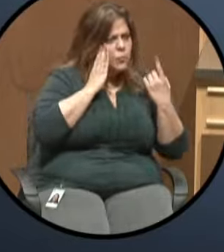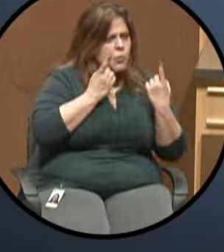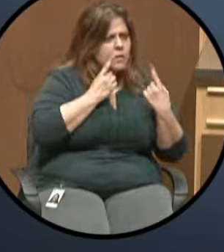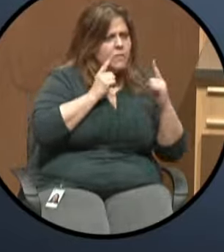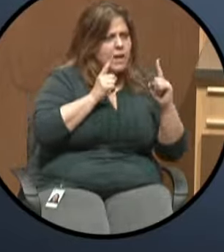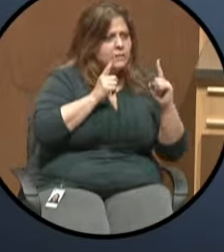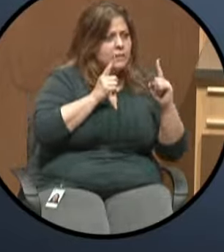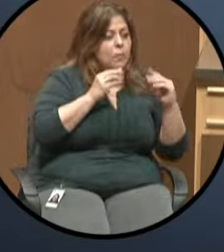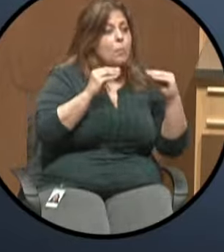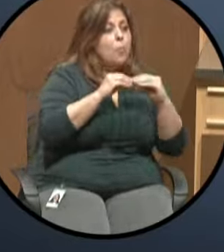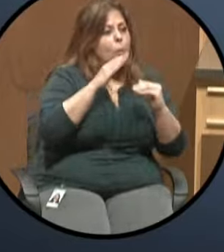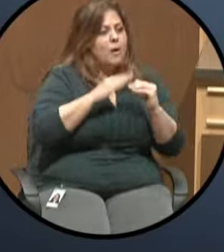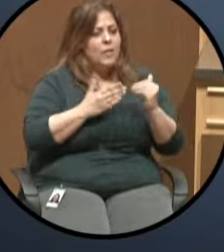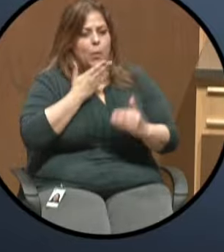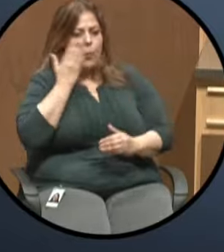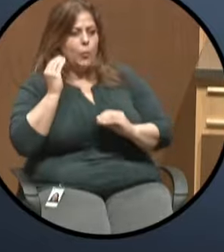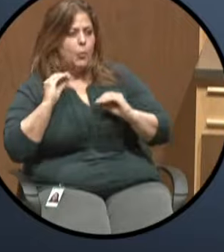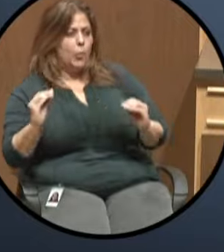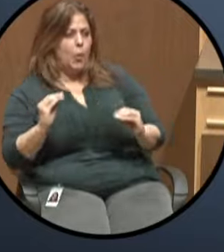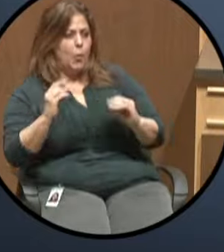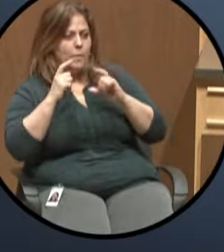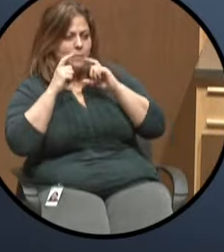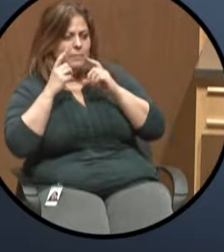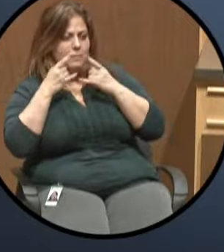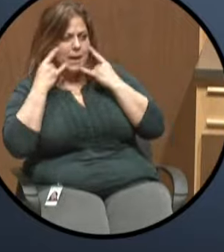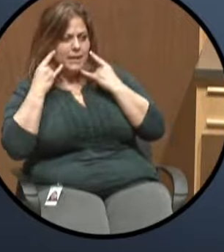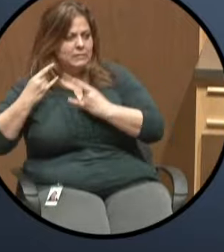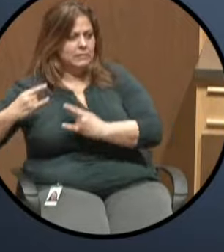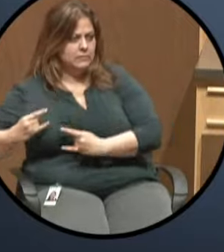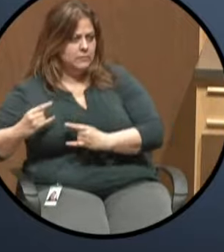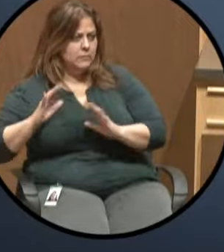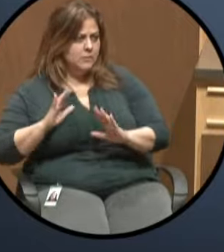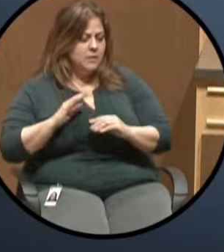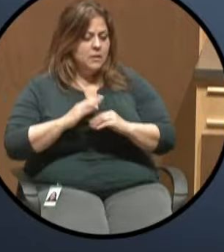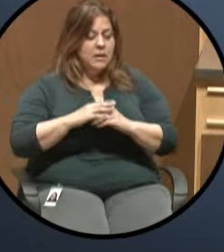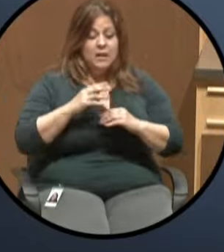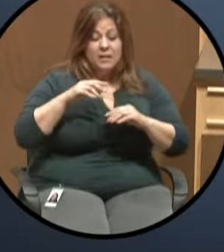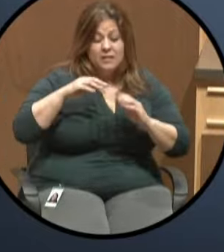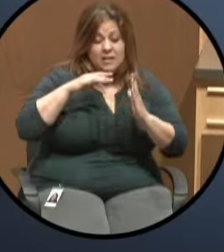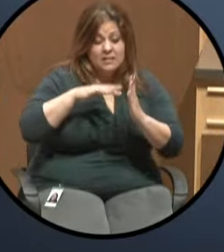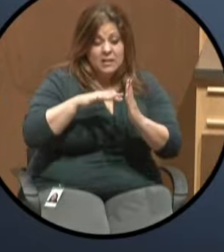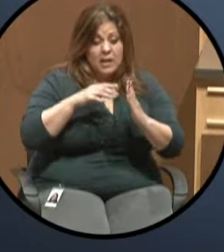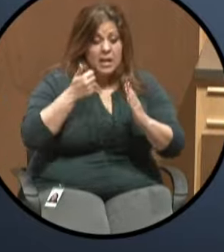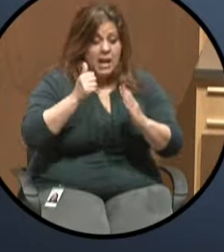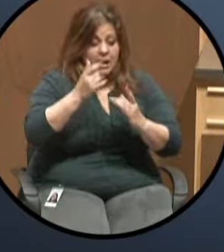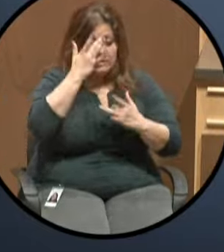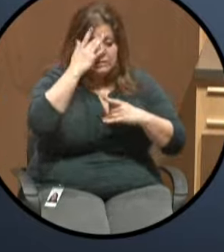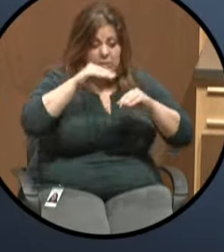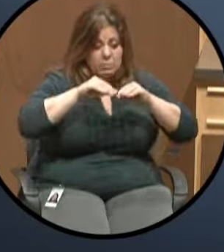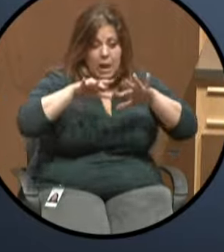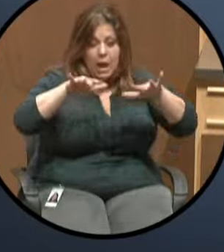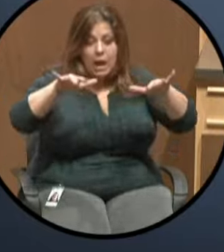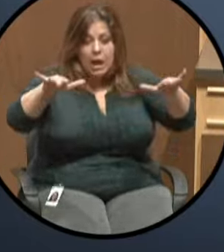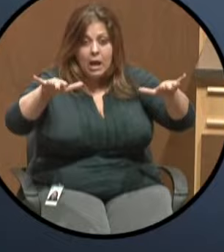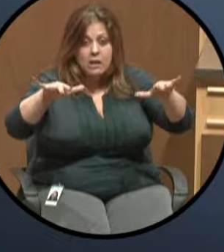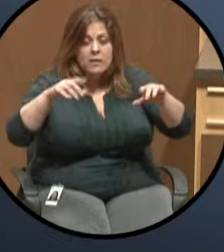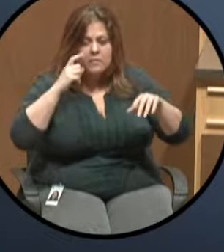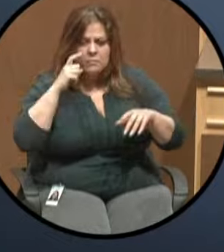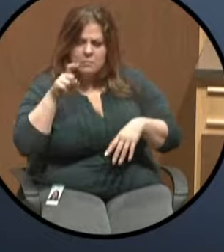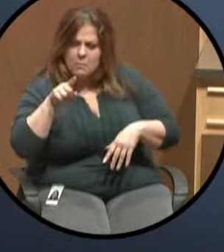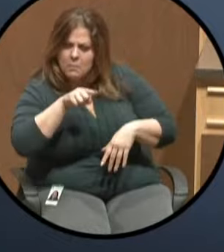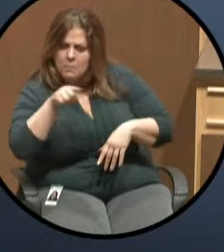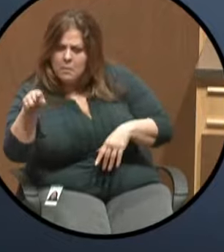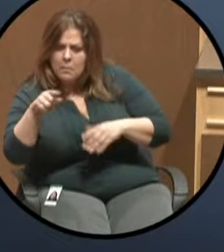effective, much better than not wearing a mask. When they've done studies and outbreaks, they have demonstrated that people who wear a mask have less